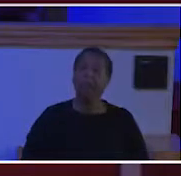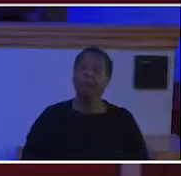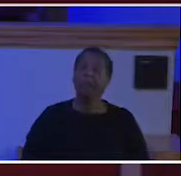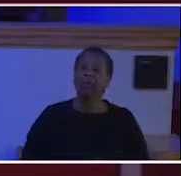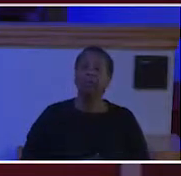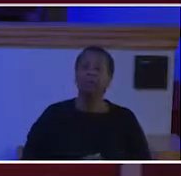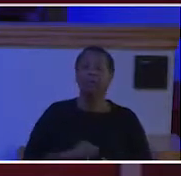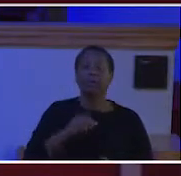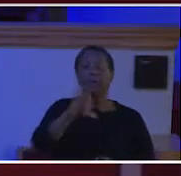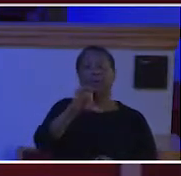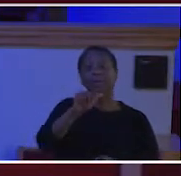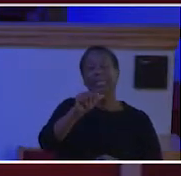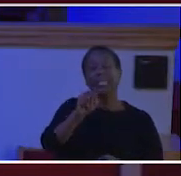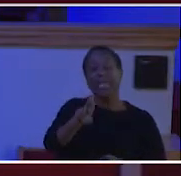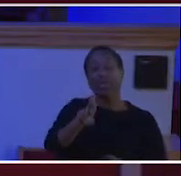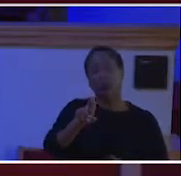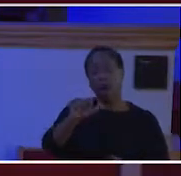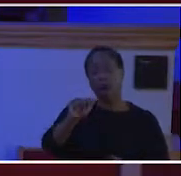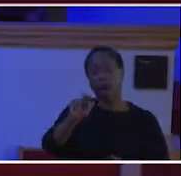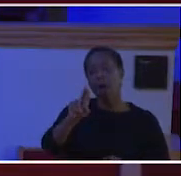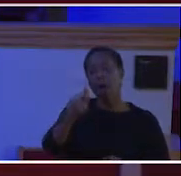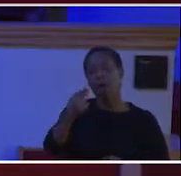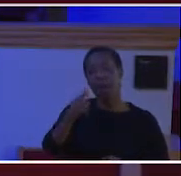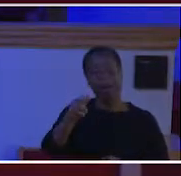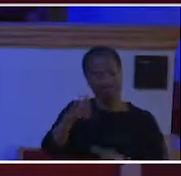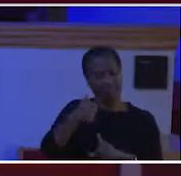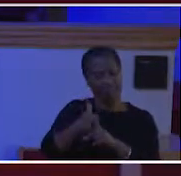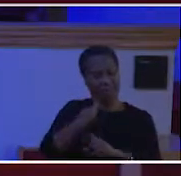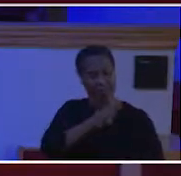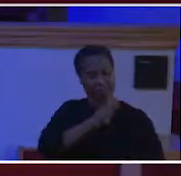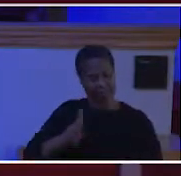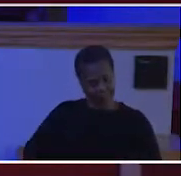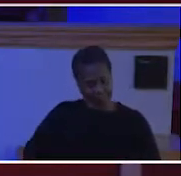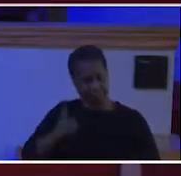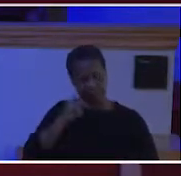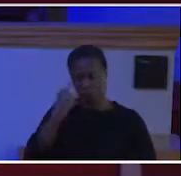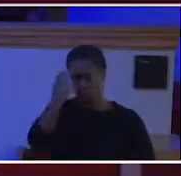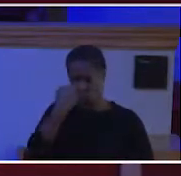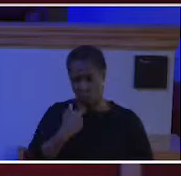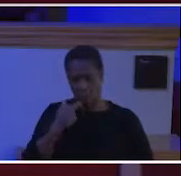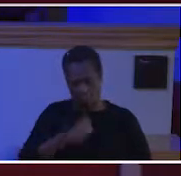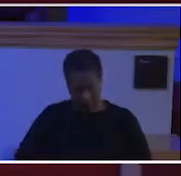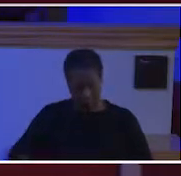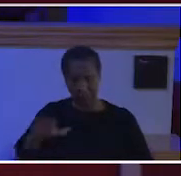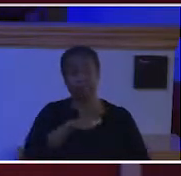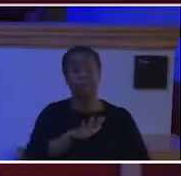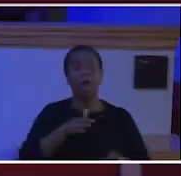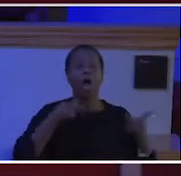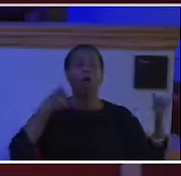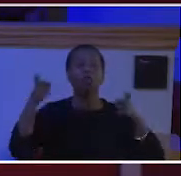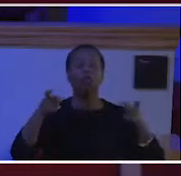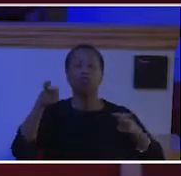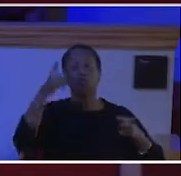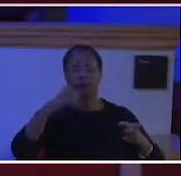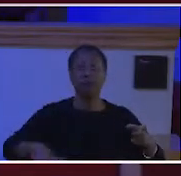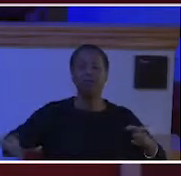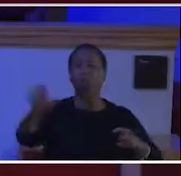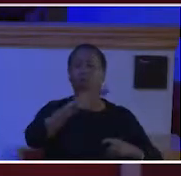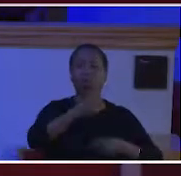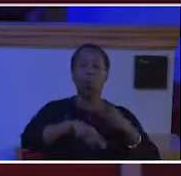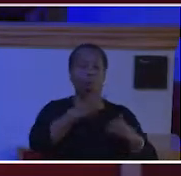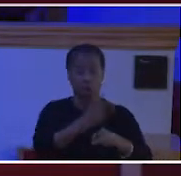Caesar Augustus was the emperor of the Roman Empire, the ruler of the known